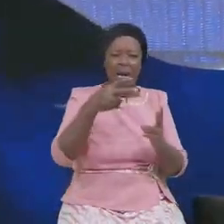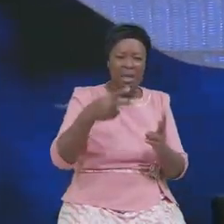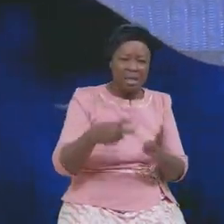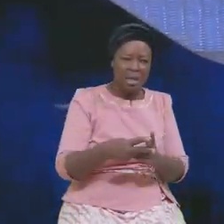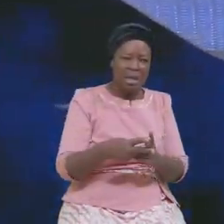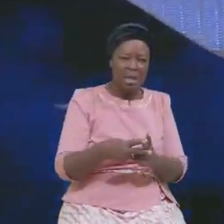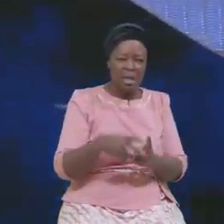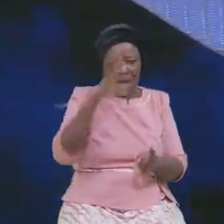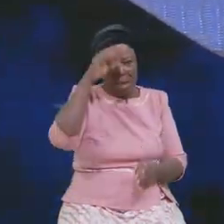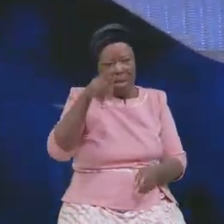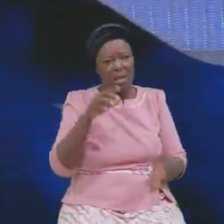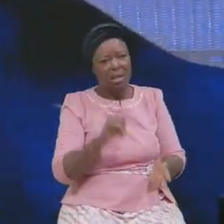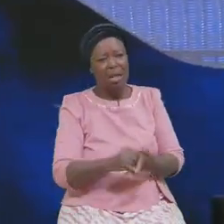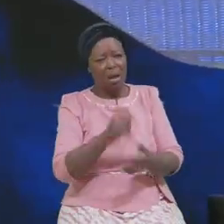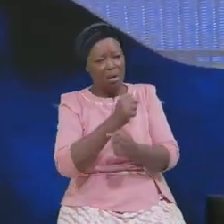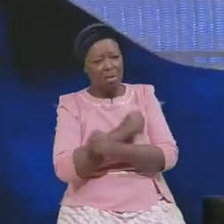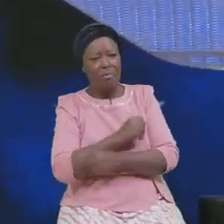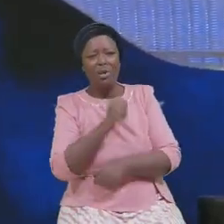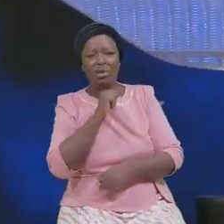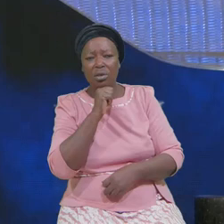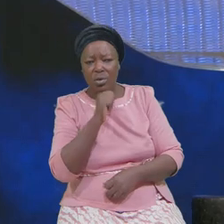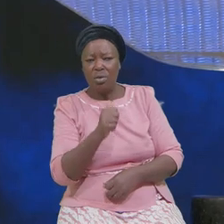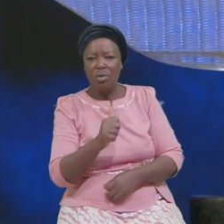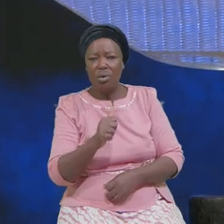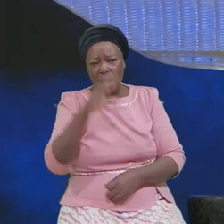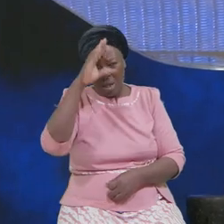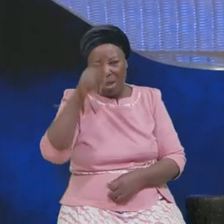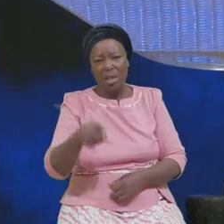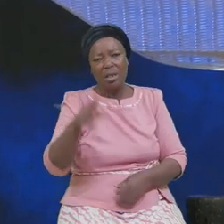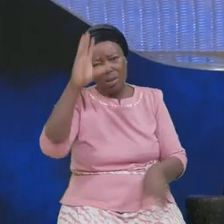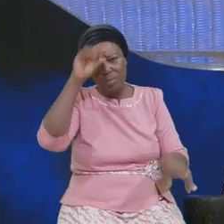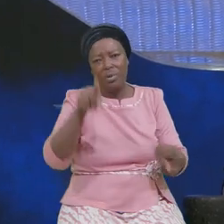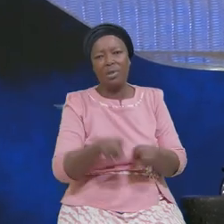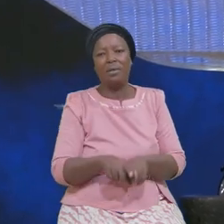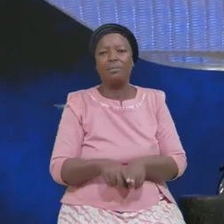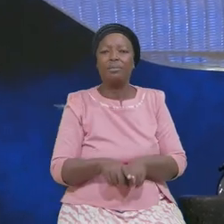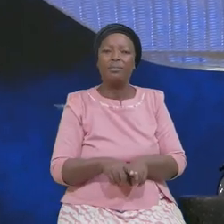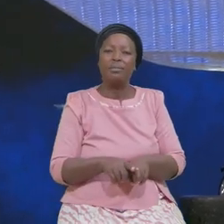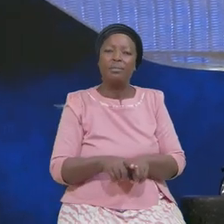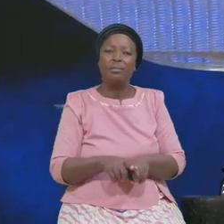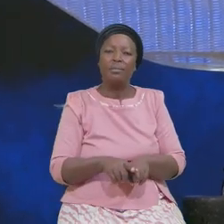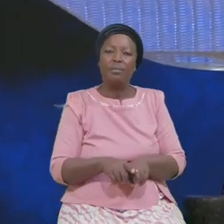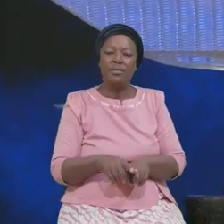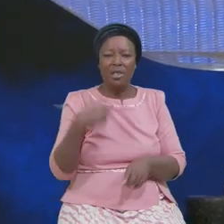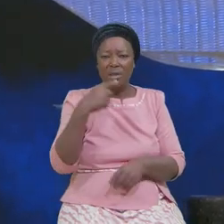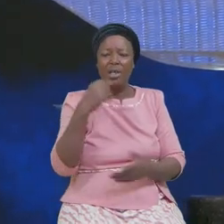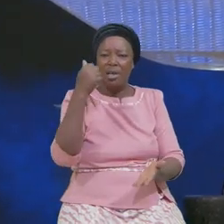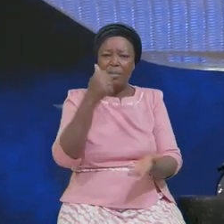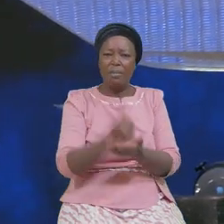he that loveth not his brother. Give me a good amen.